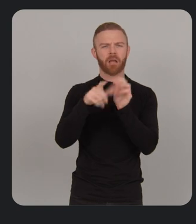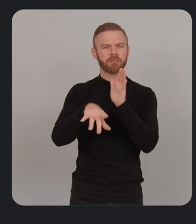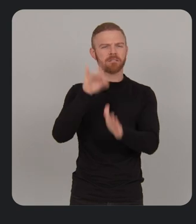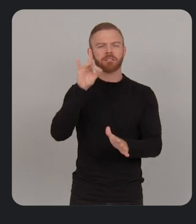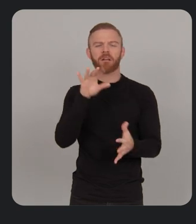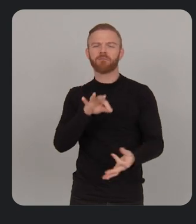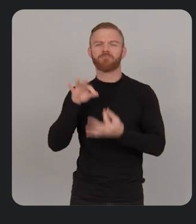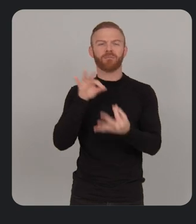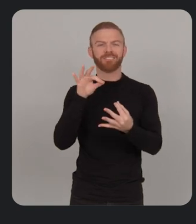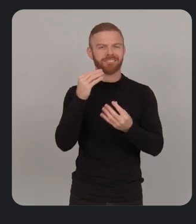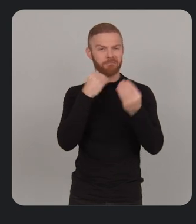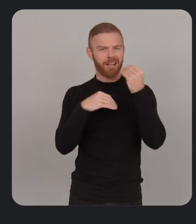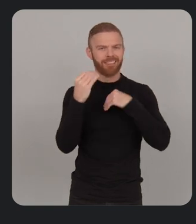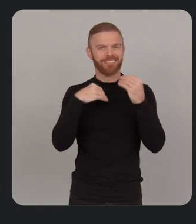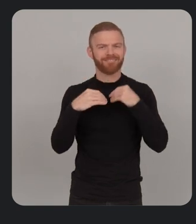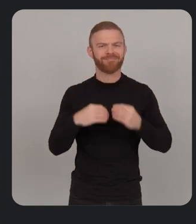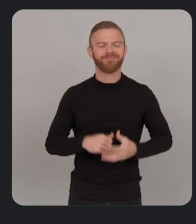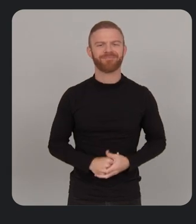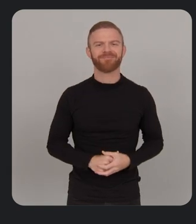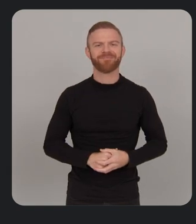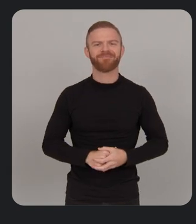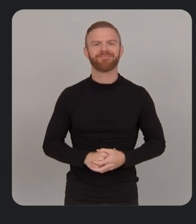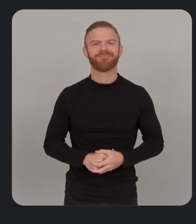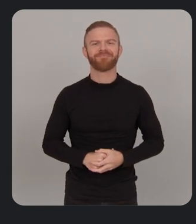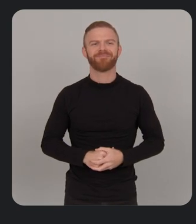the perfect meal. how it